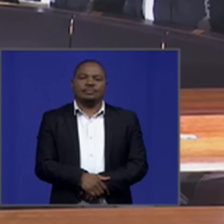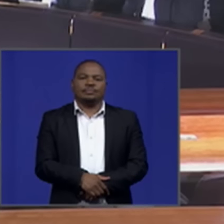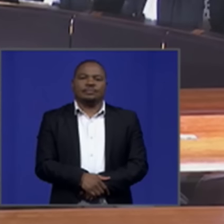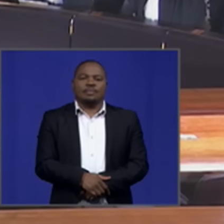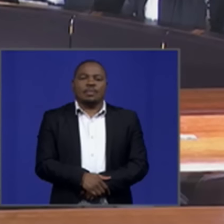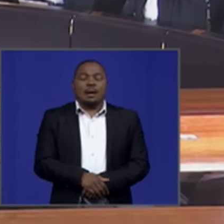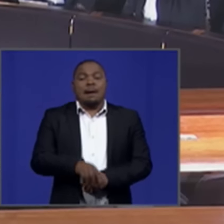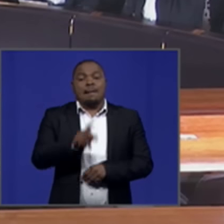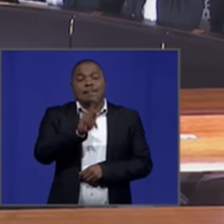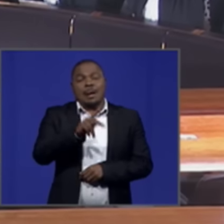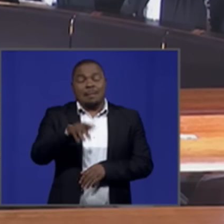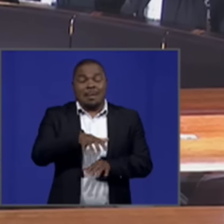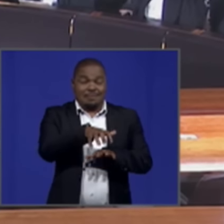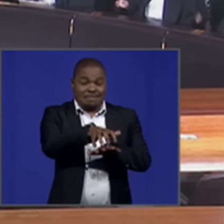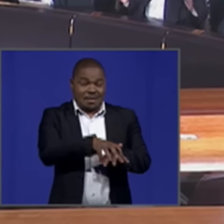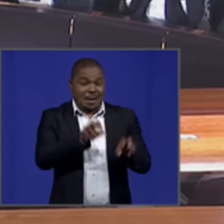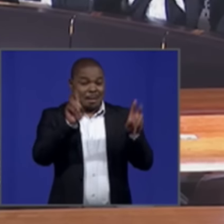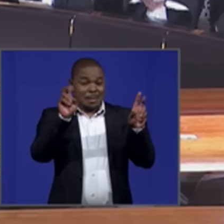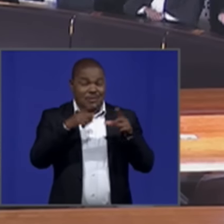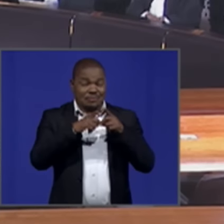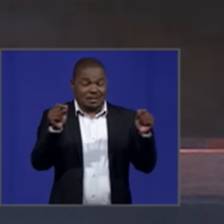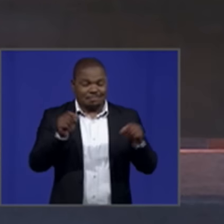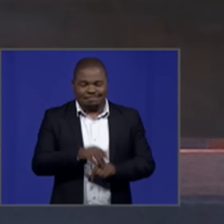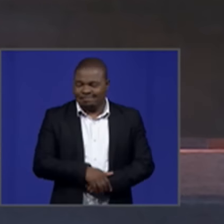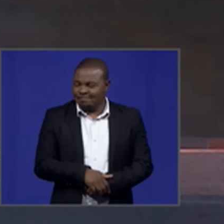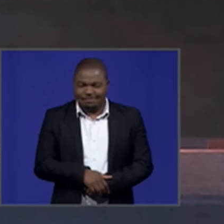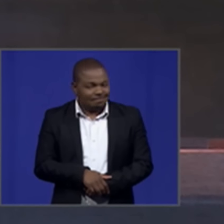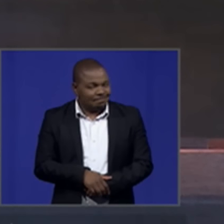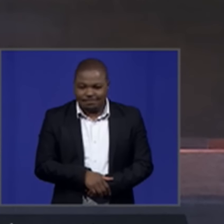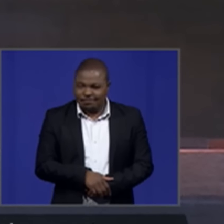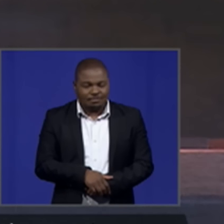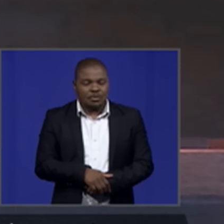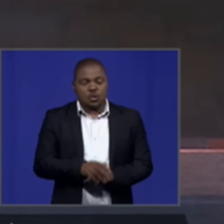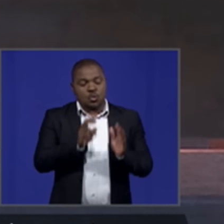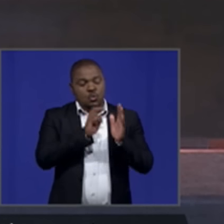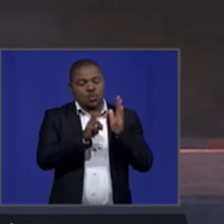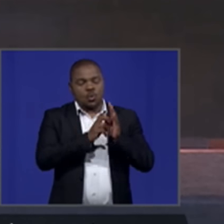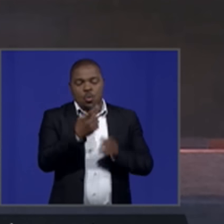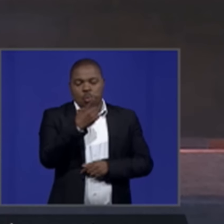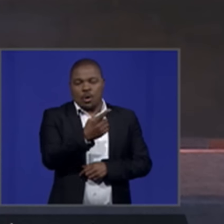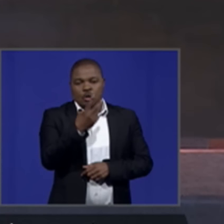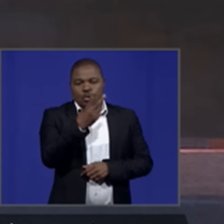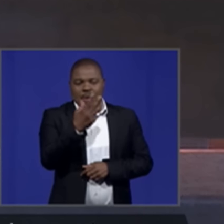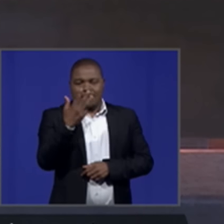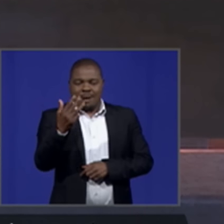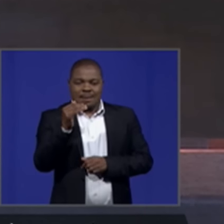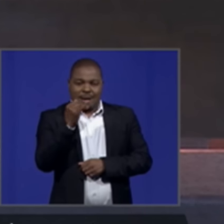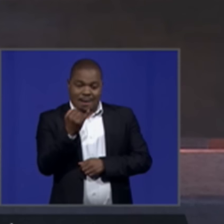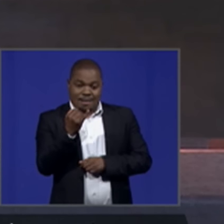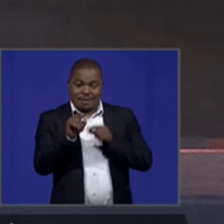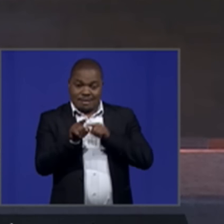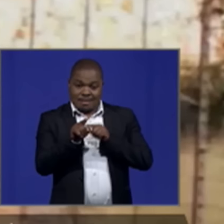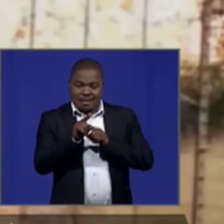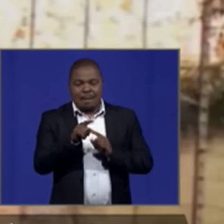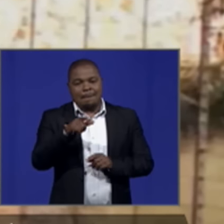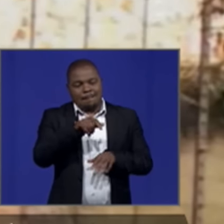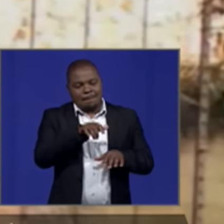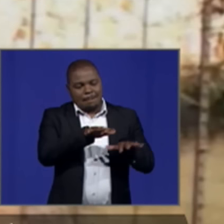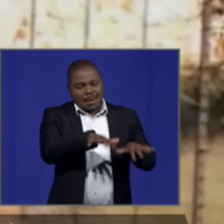Kgang ya kwa phalaphala e kgakala thata le go khutla se ke go ya ka rule 129I e dirisitsweng ke palamente go